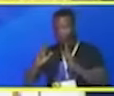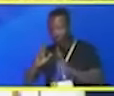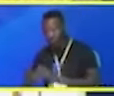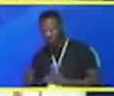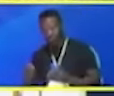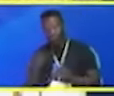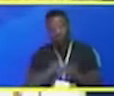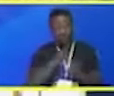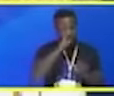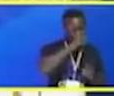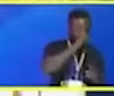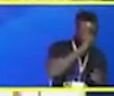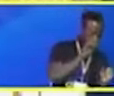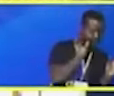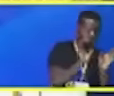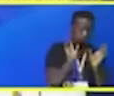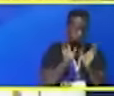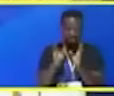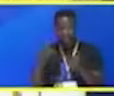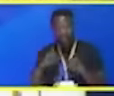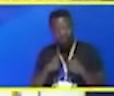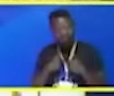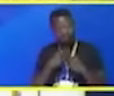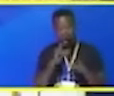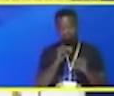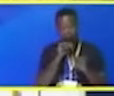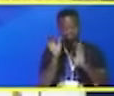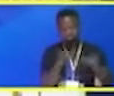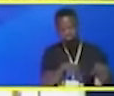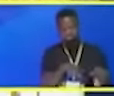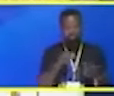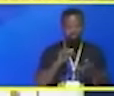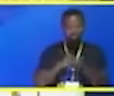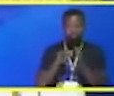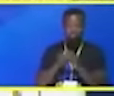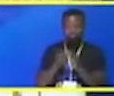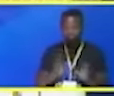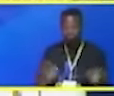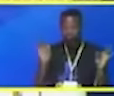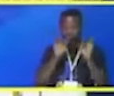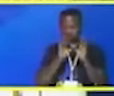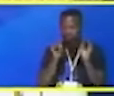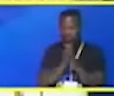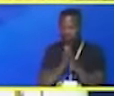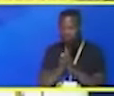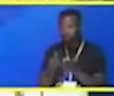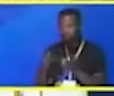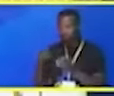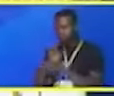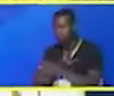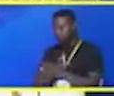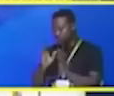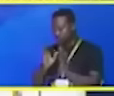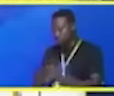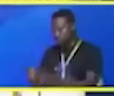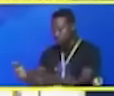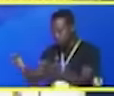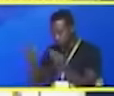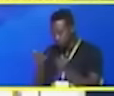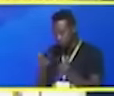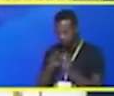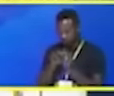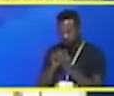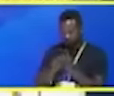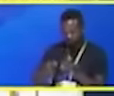and intellectual qualifications, as important as they are. It's important we bring the body of Christ into this